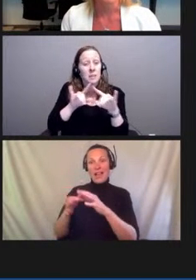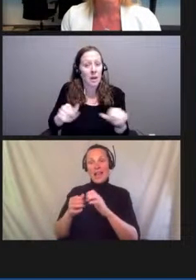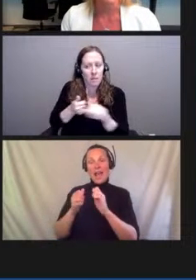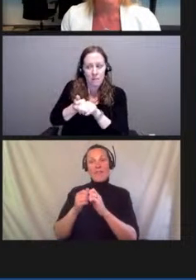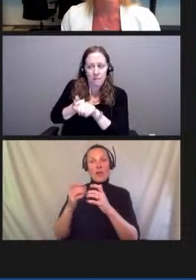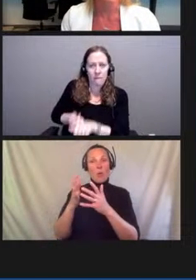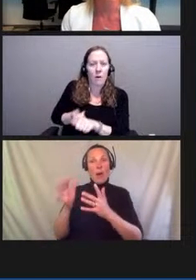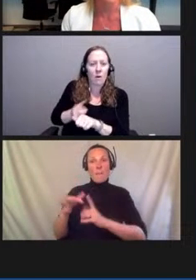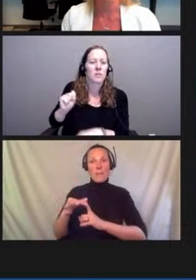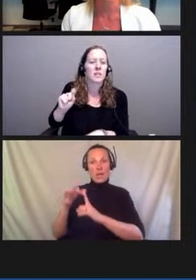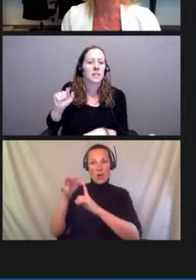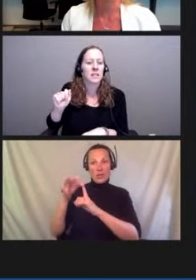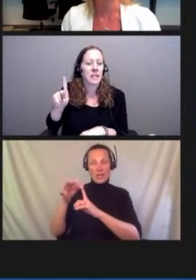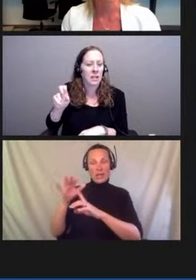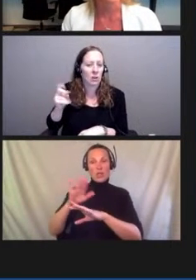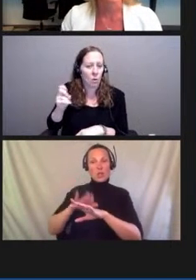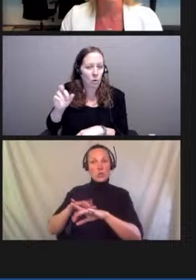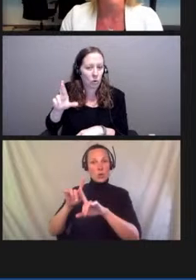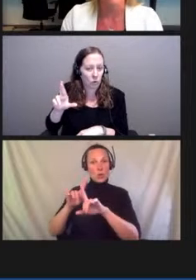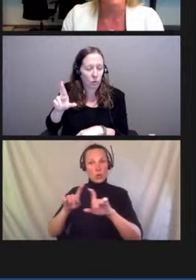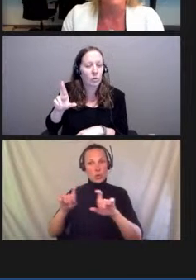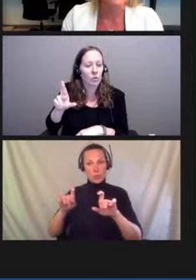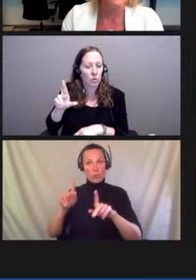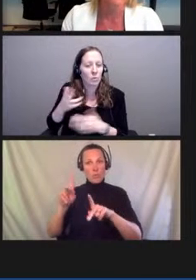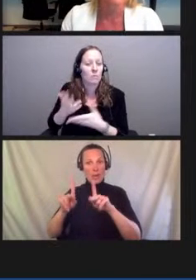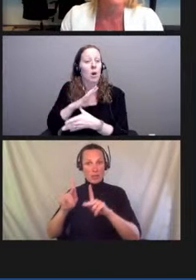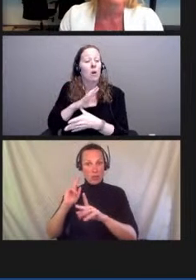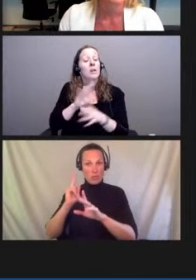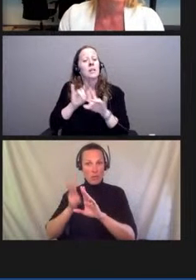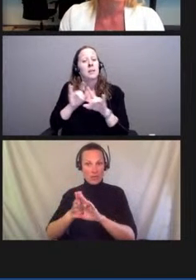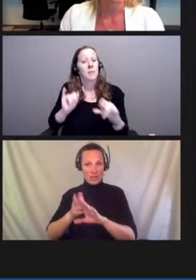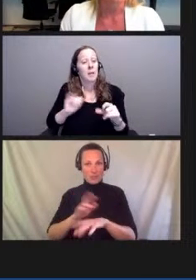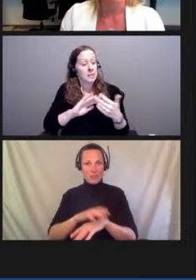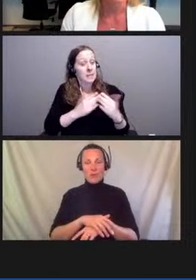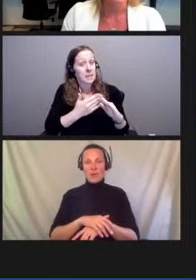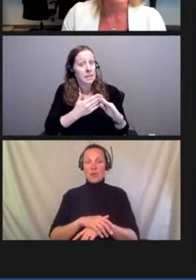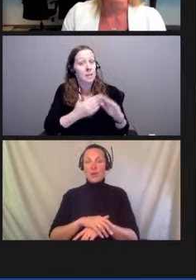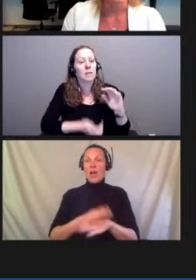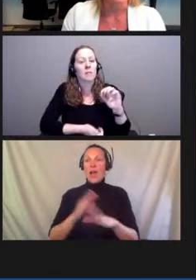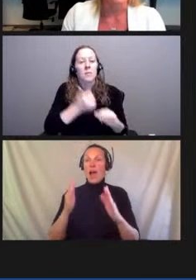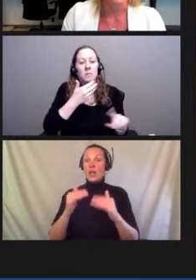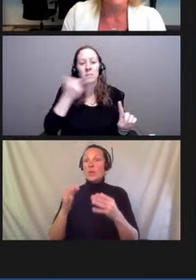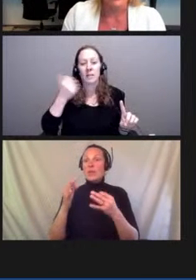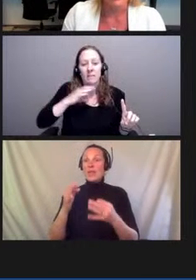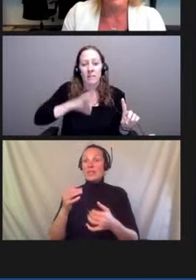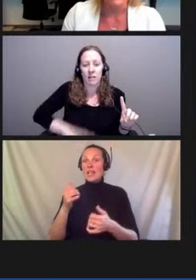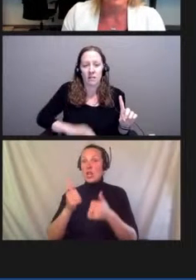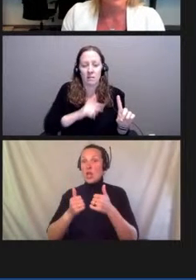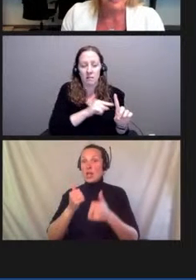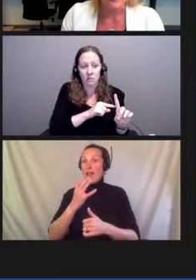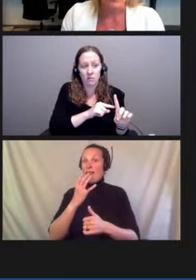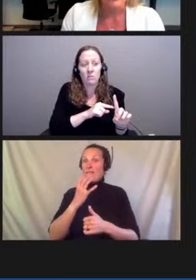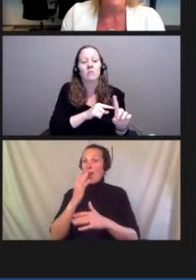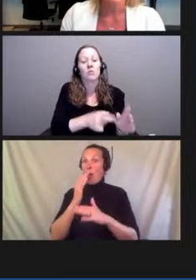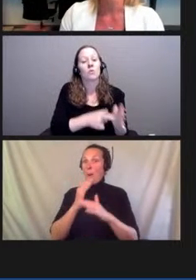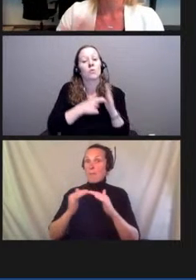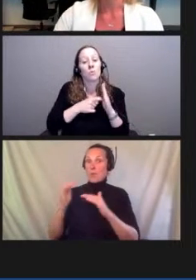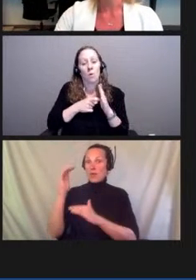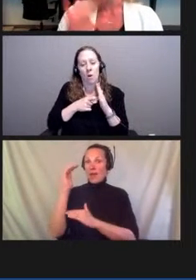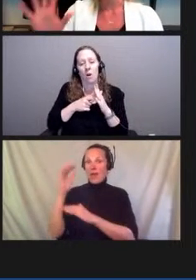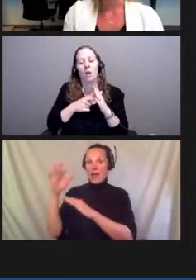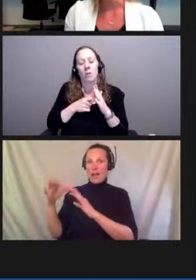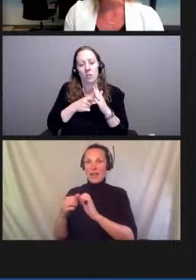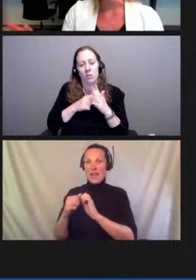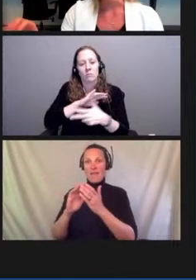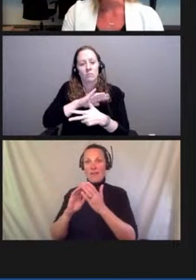determine which options offer the greatest potential value to the city. So the framework includes 3 different criteria per category. Again,